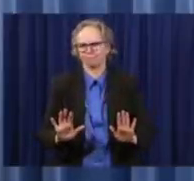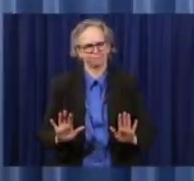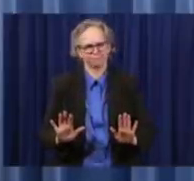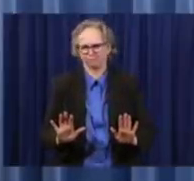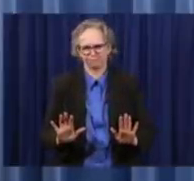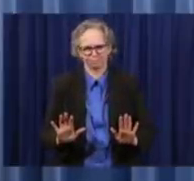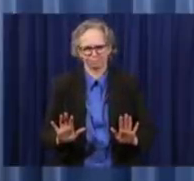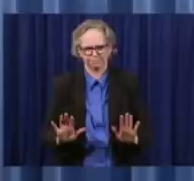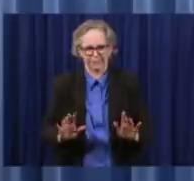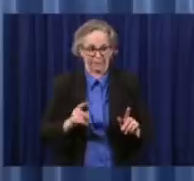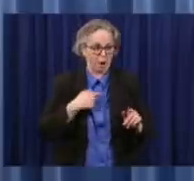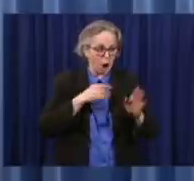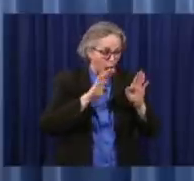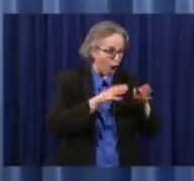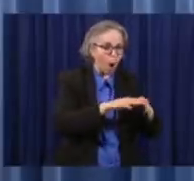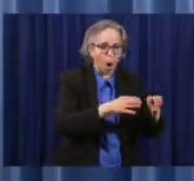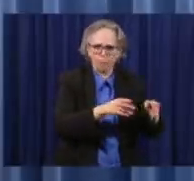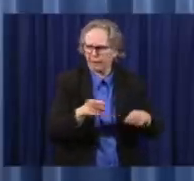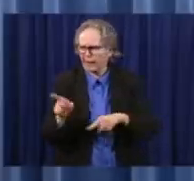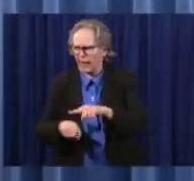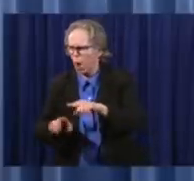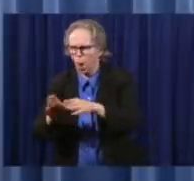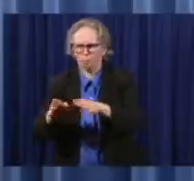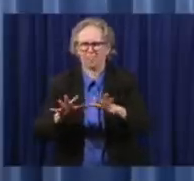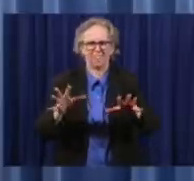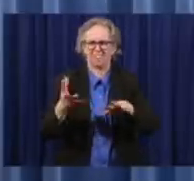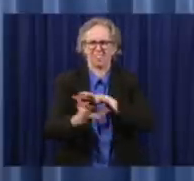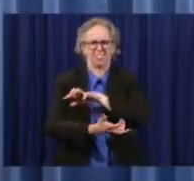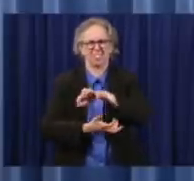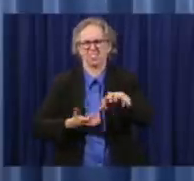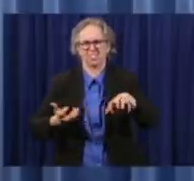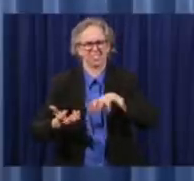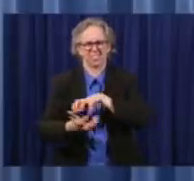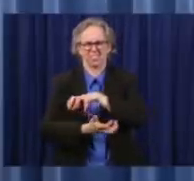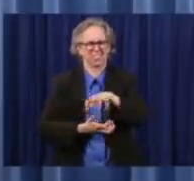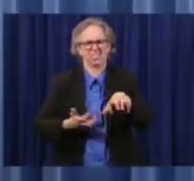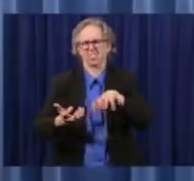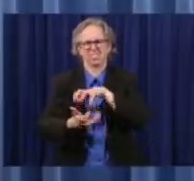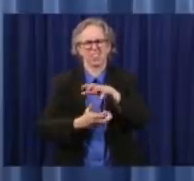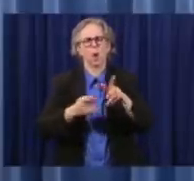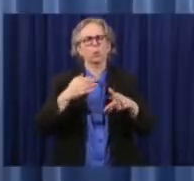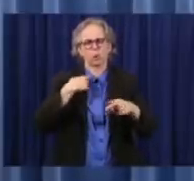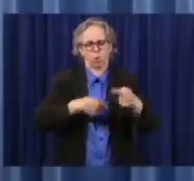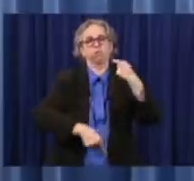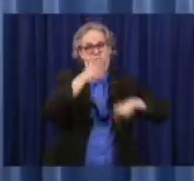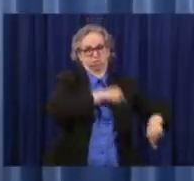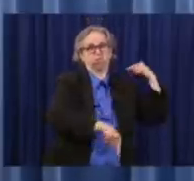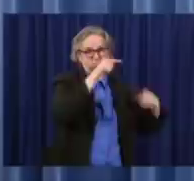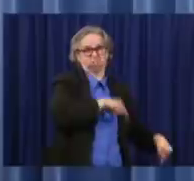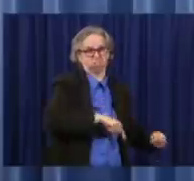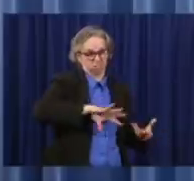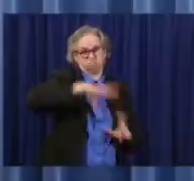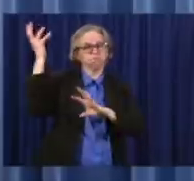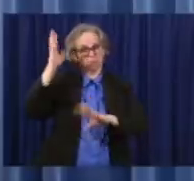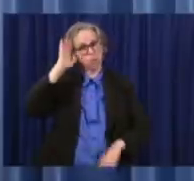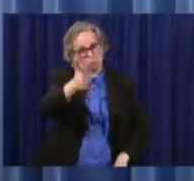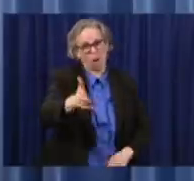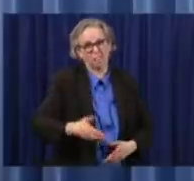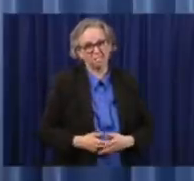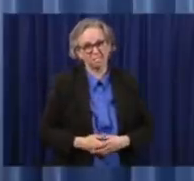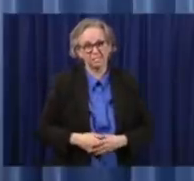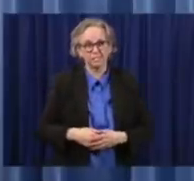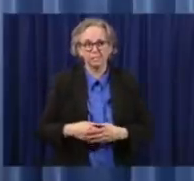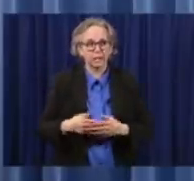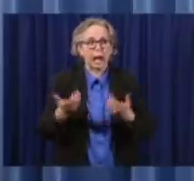that pathway, there's no stopping and there's no end to it. And then all you end up doing, the county that opens back